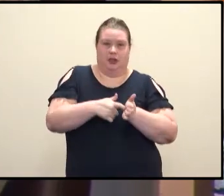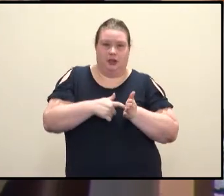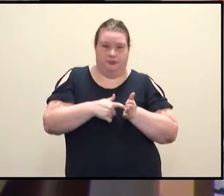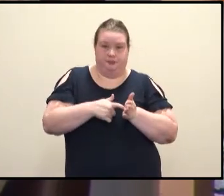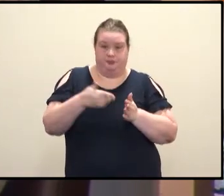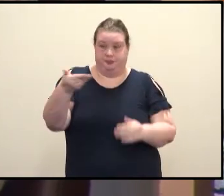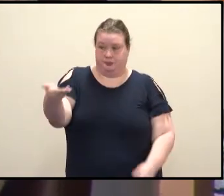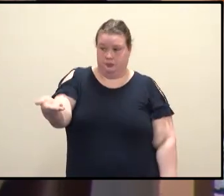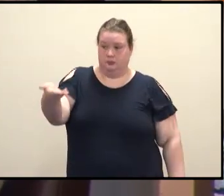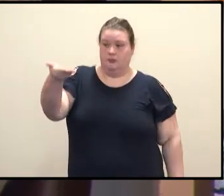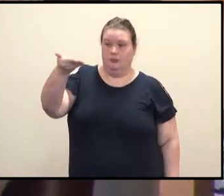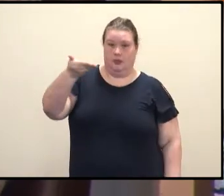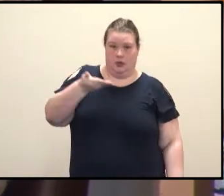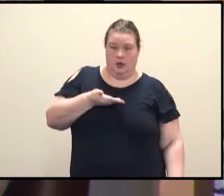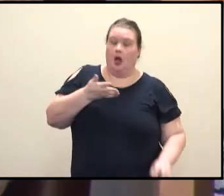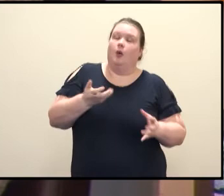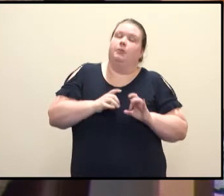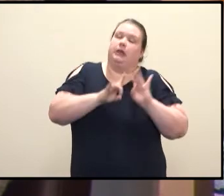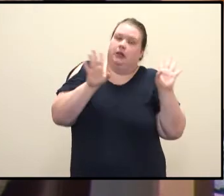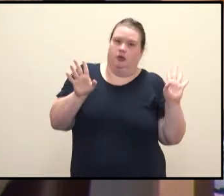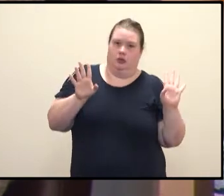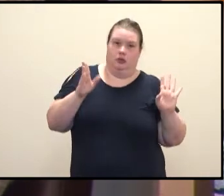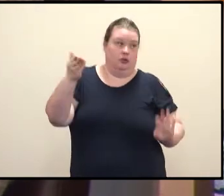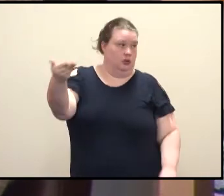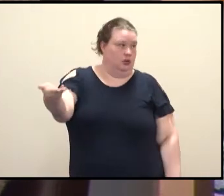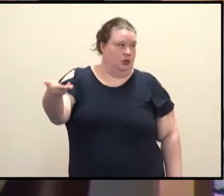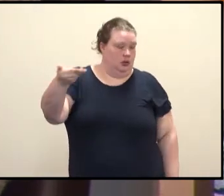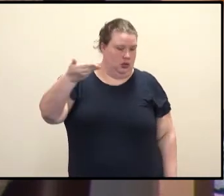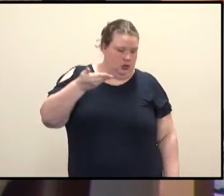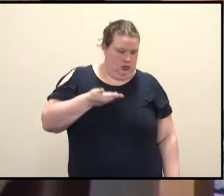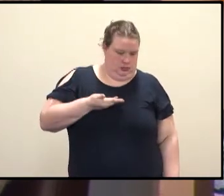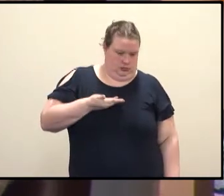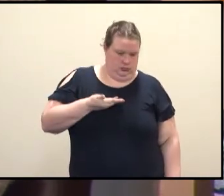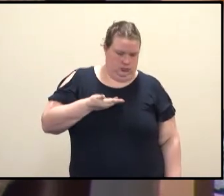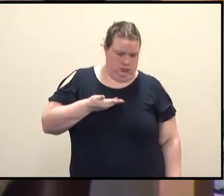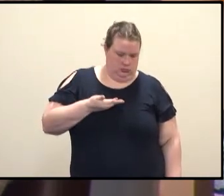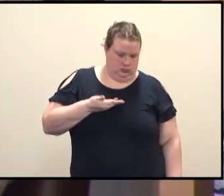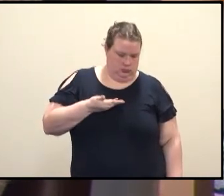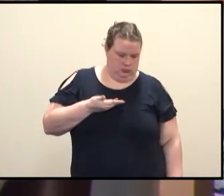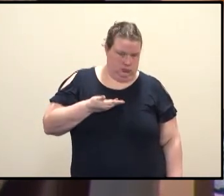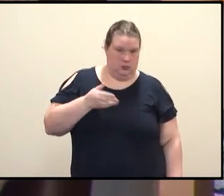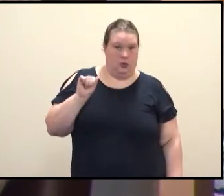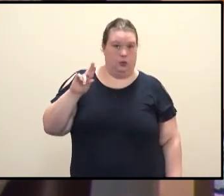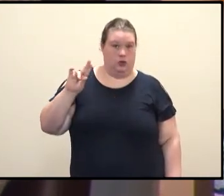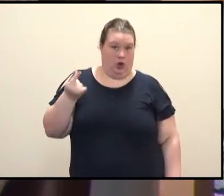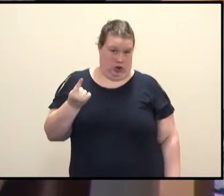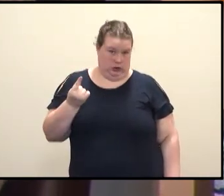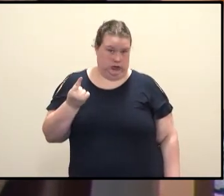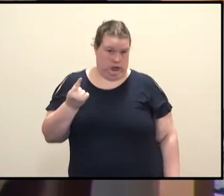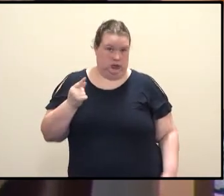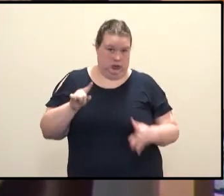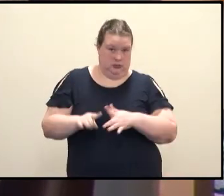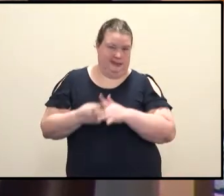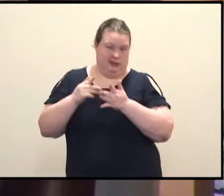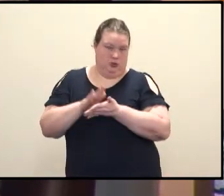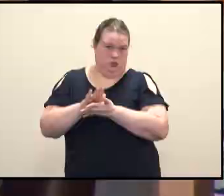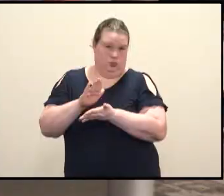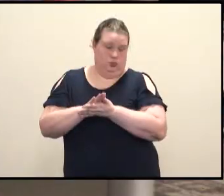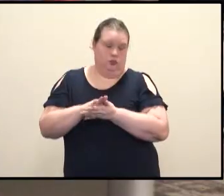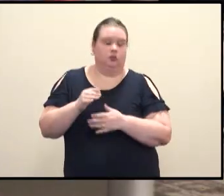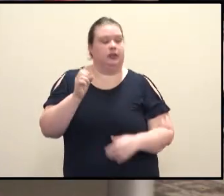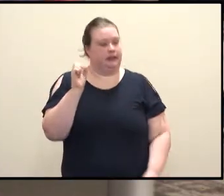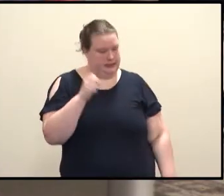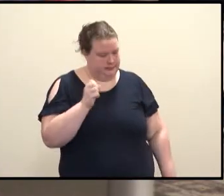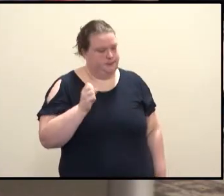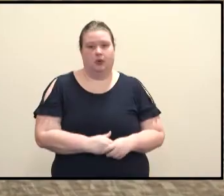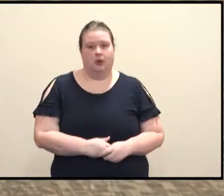was submitted, I just want to be clear, what was submitted on this date was August, the very beginning of school. That is